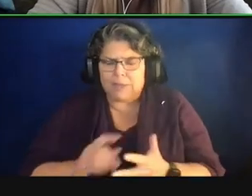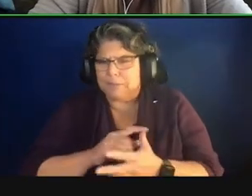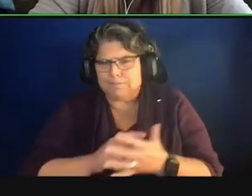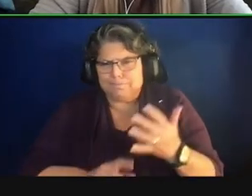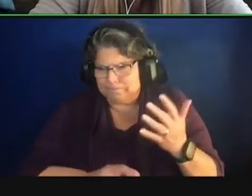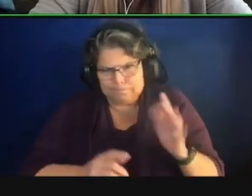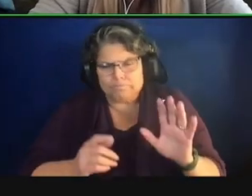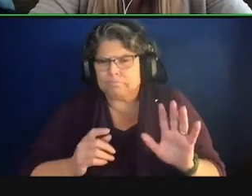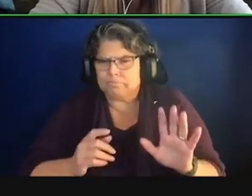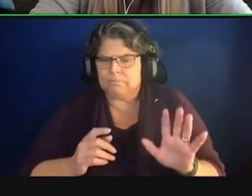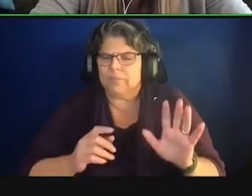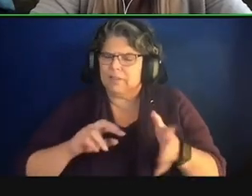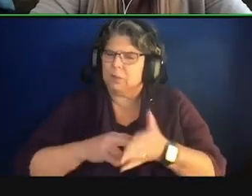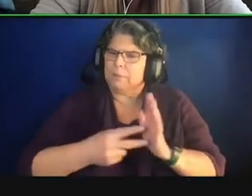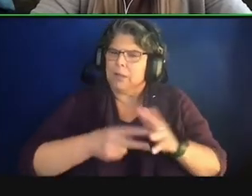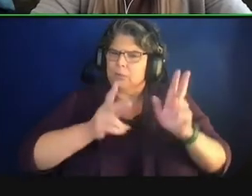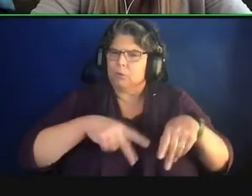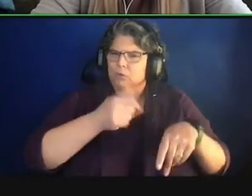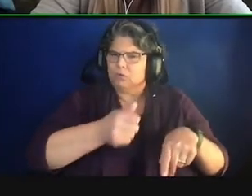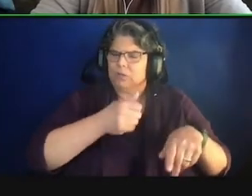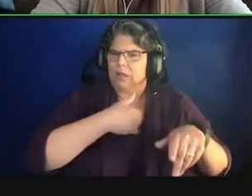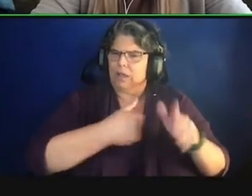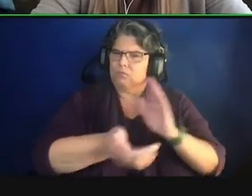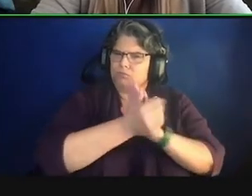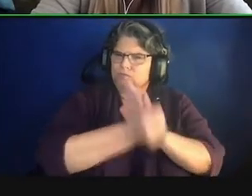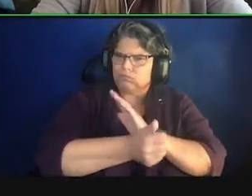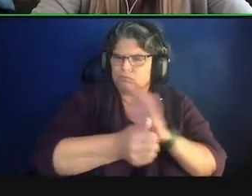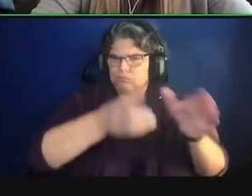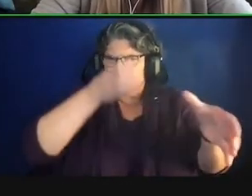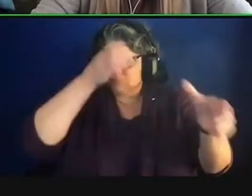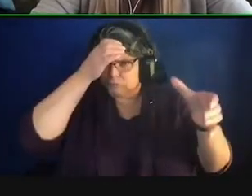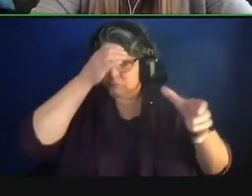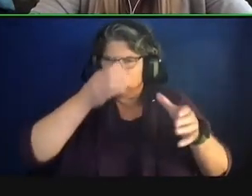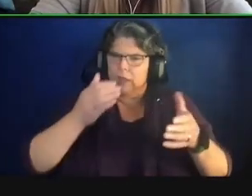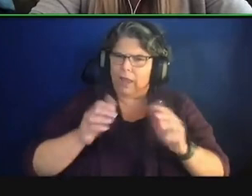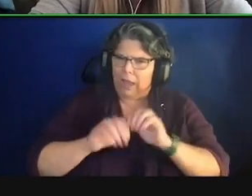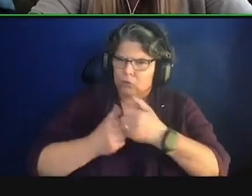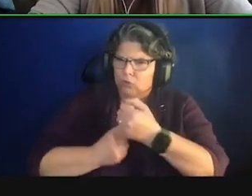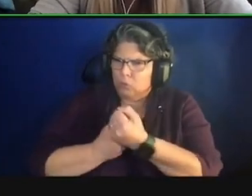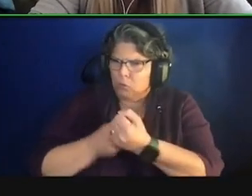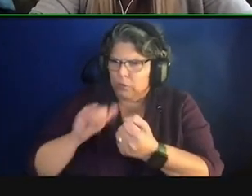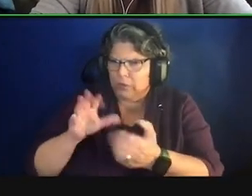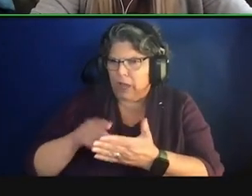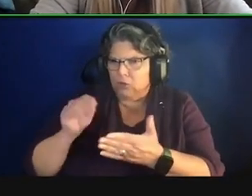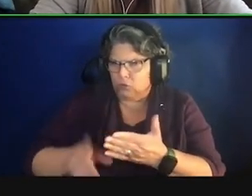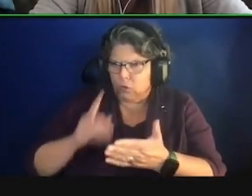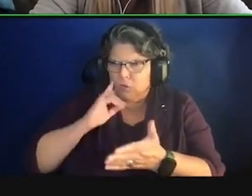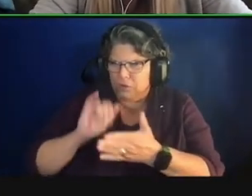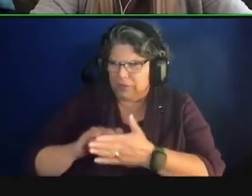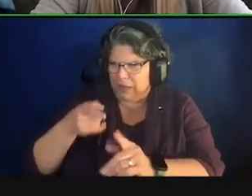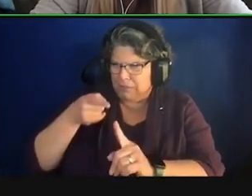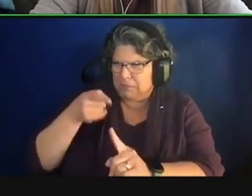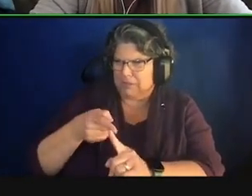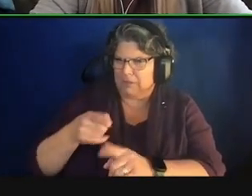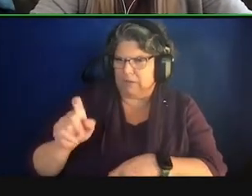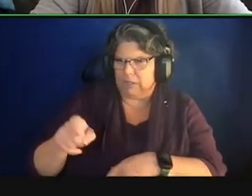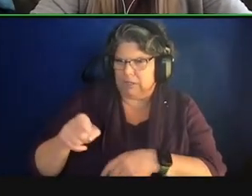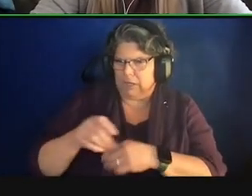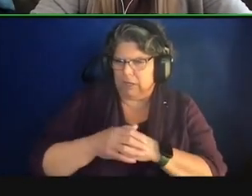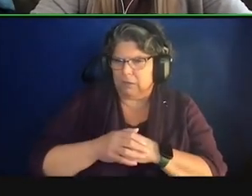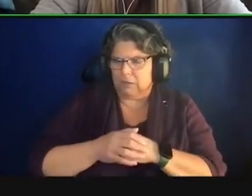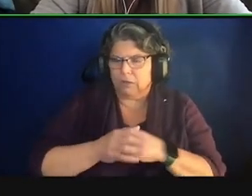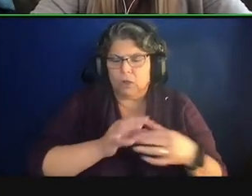going to be qualified to support that student in that area of need. Related services do